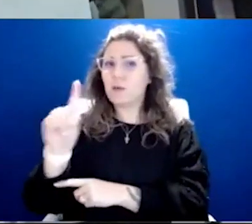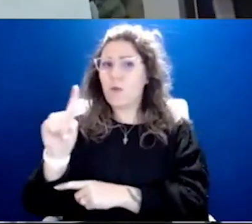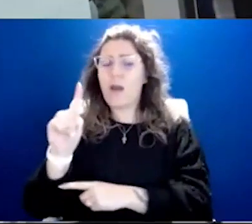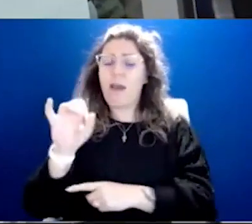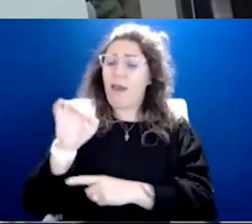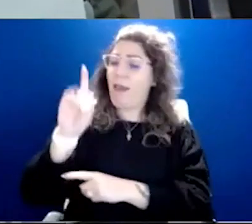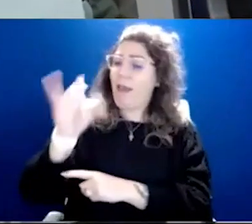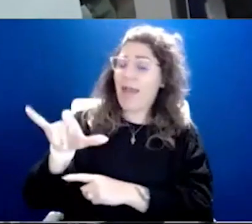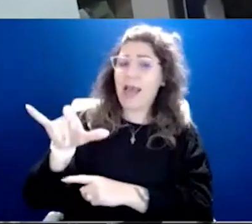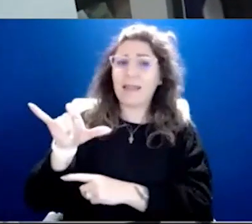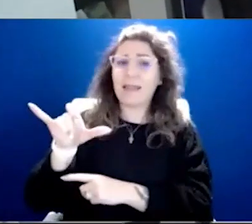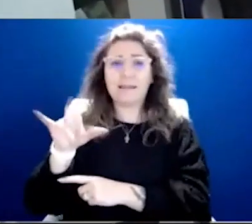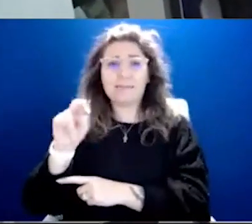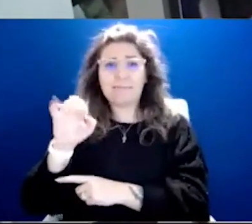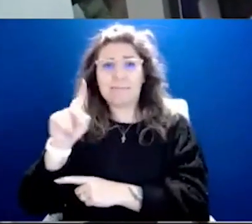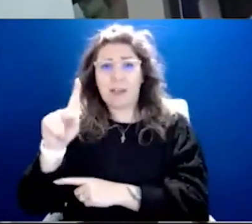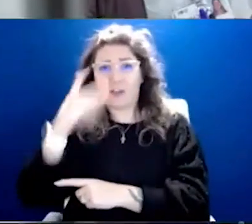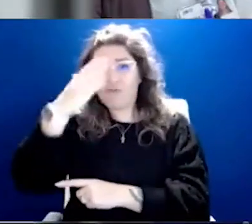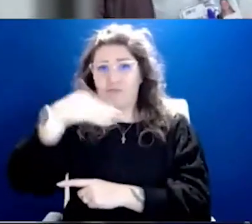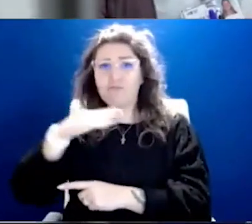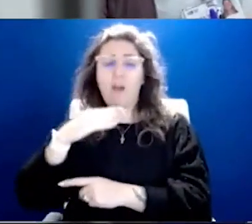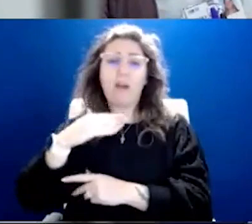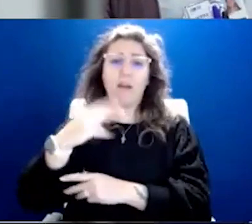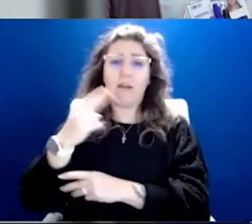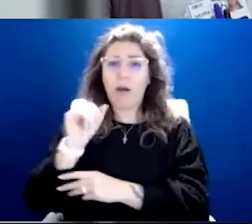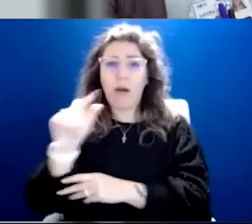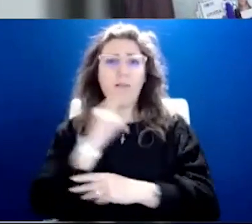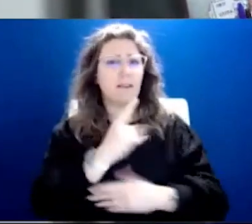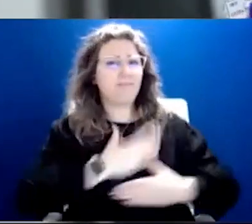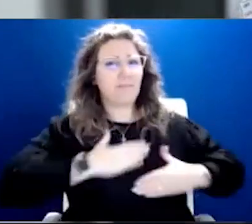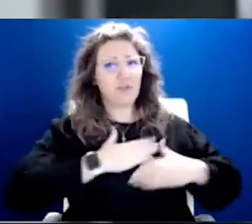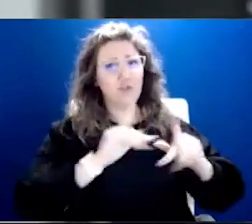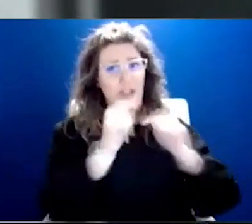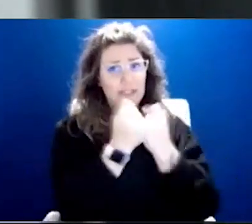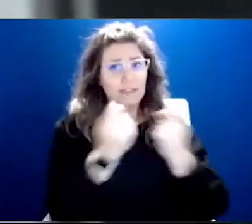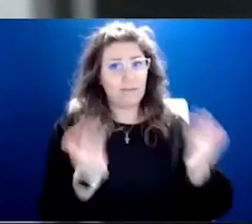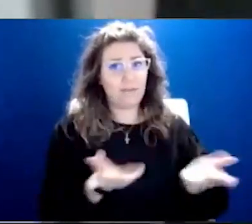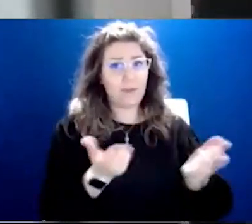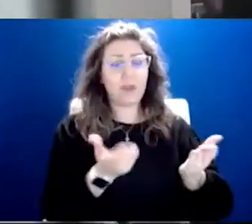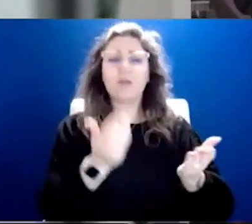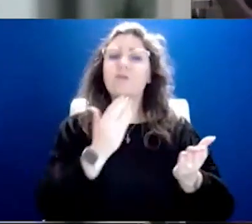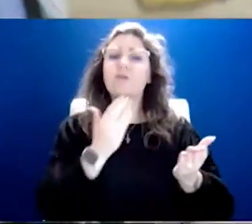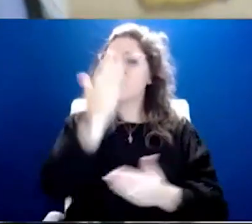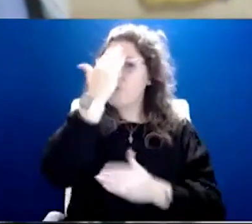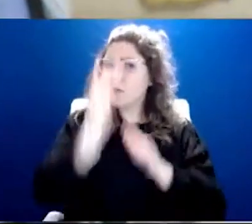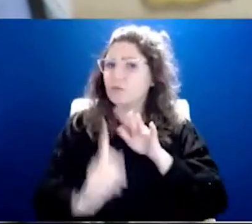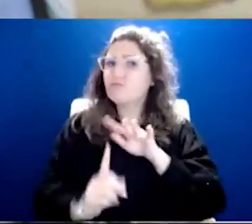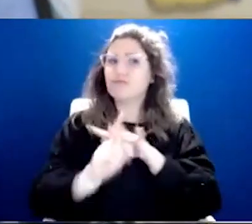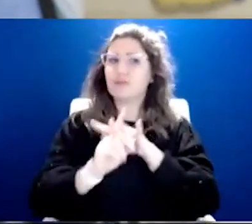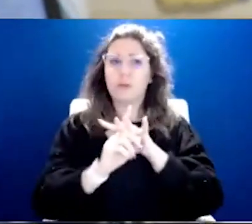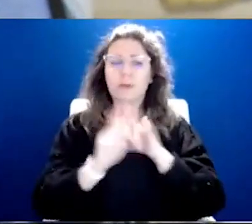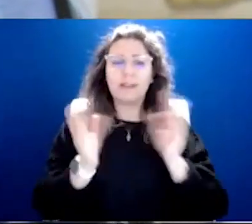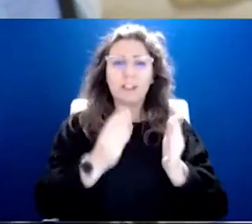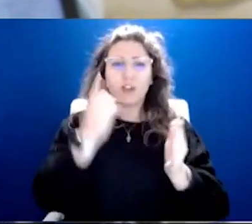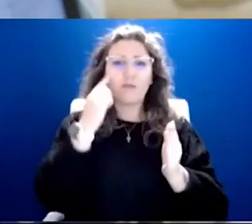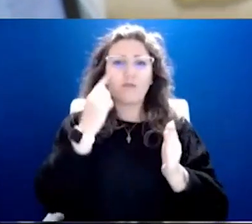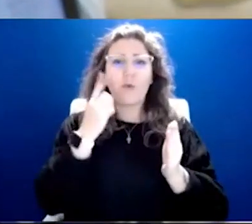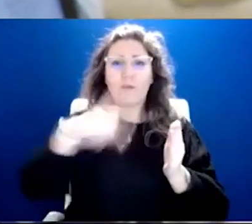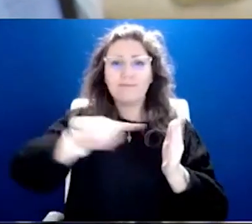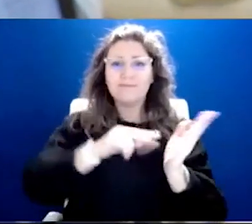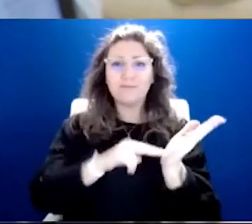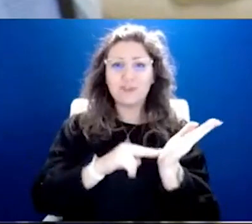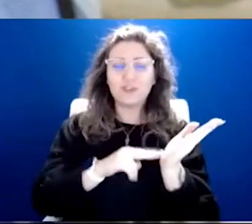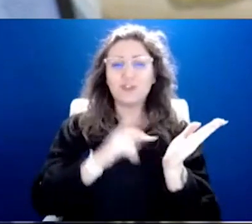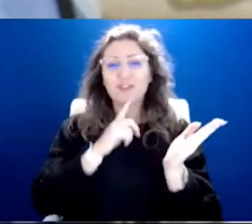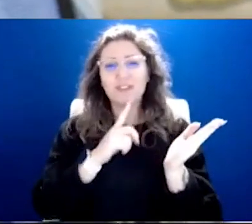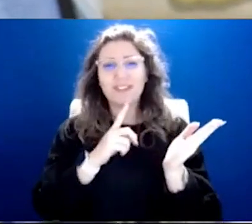hall. I really enjoy the team that we have down here. Thank you all. Knowing that I get to show up and be here for these nurses, and